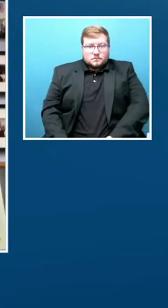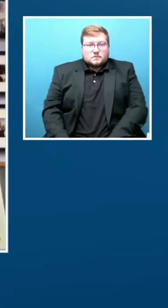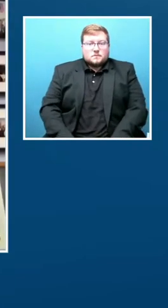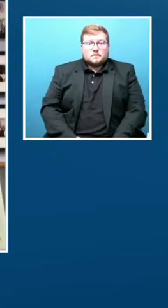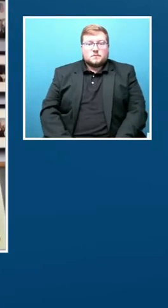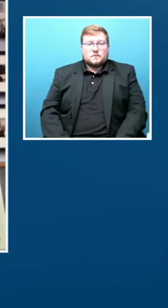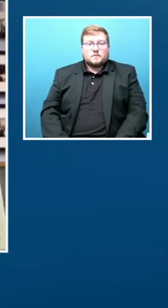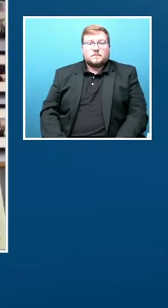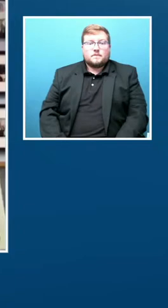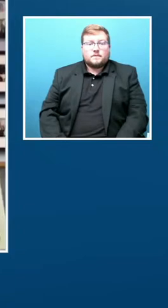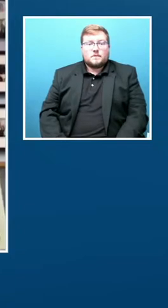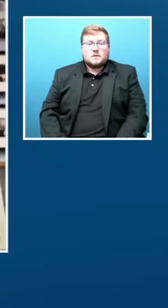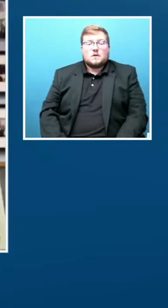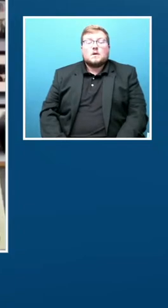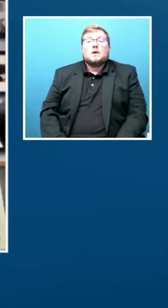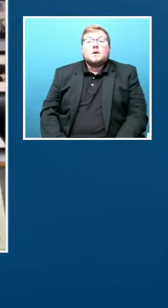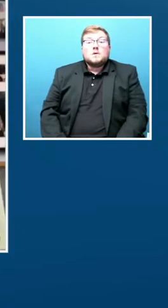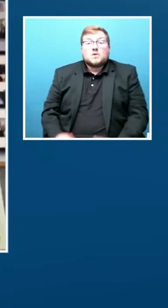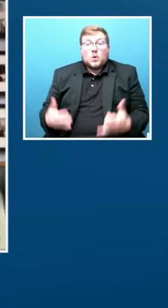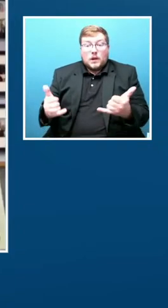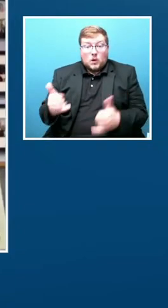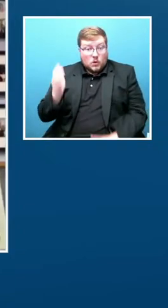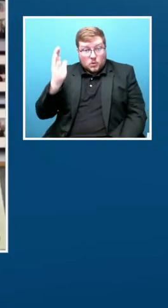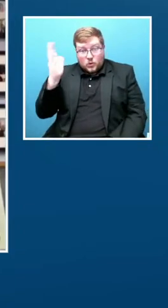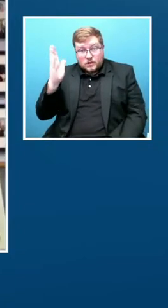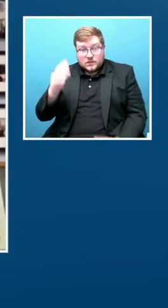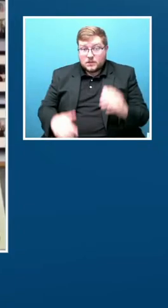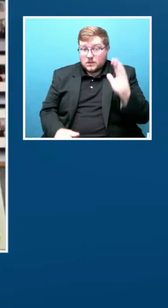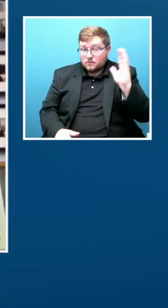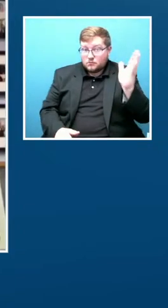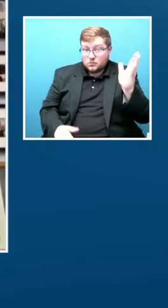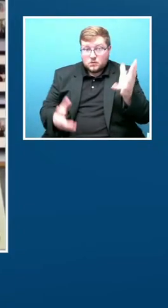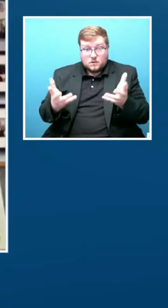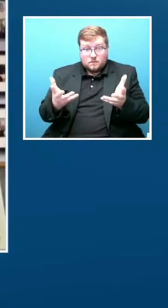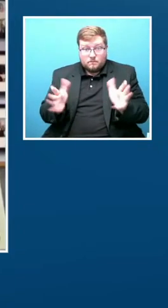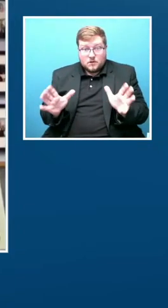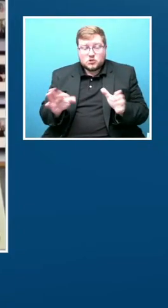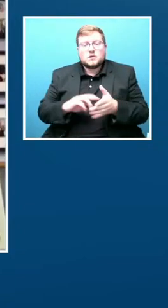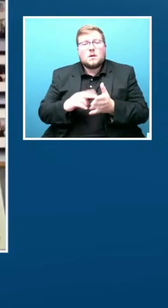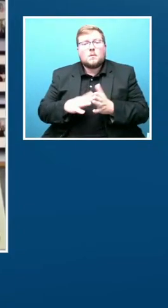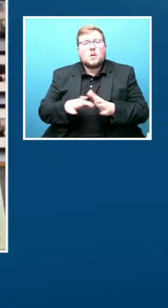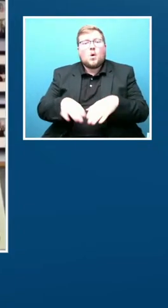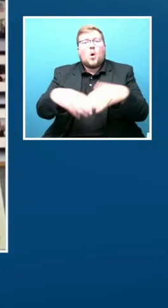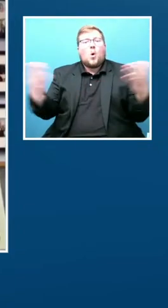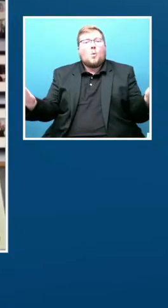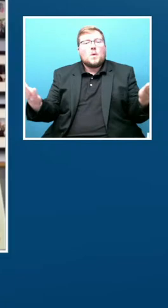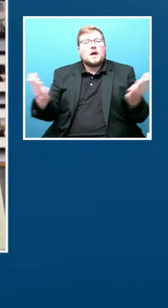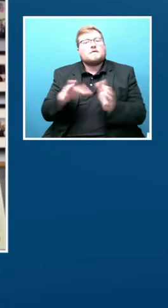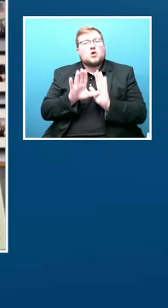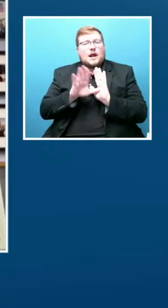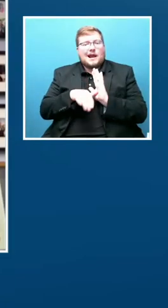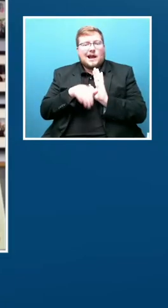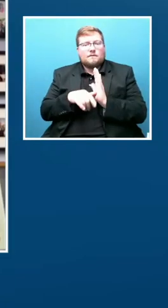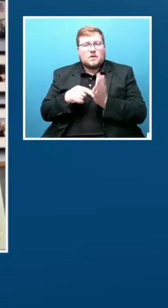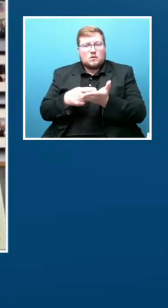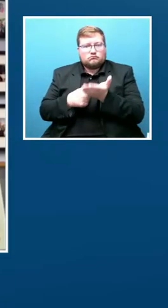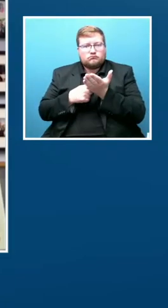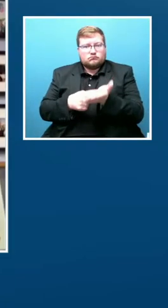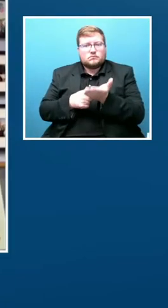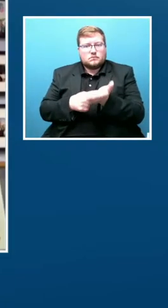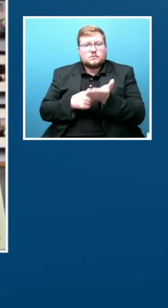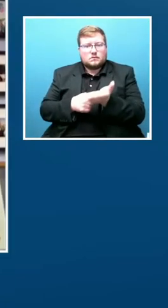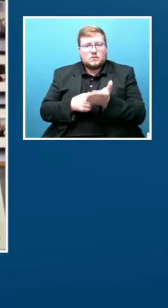With the conclusion of the presentation, we will open the floor to allow 30 minutes of debate by credential